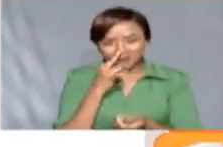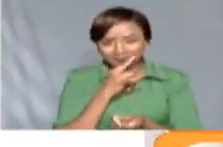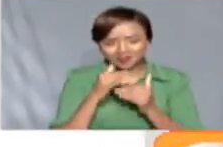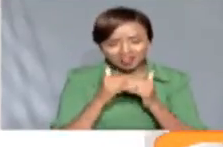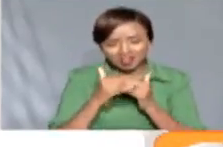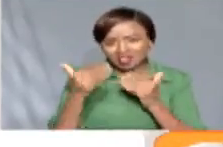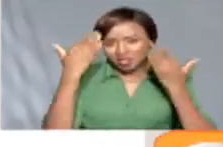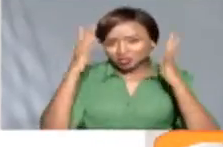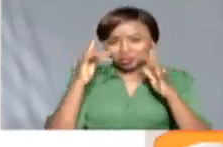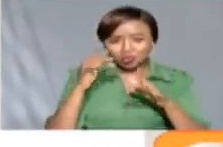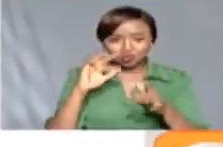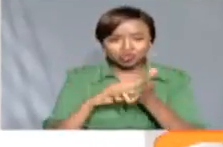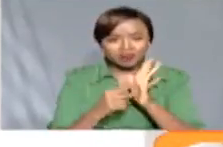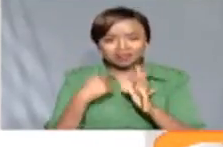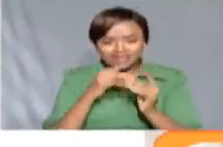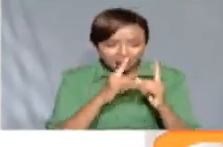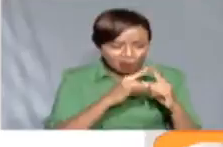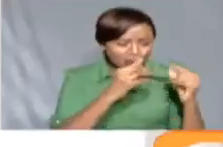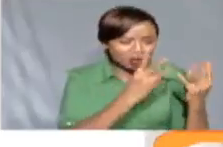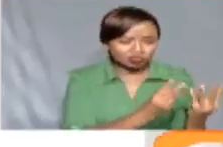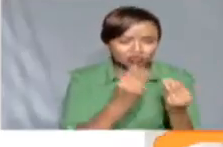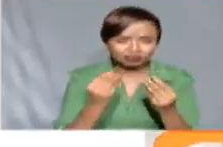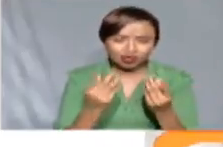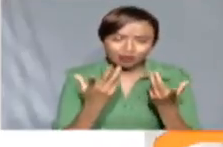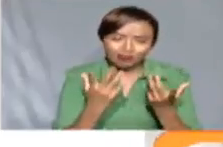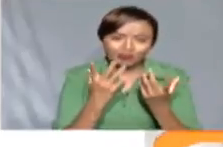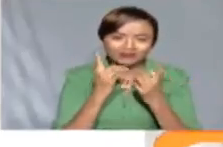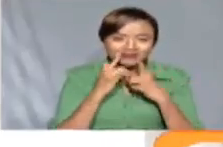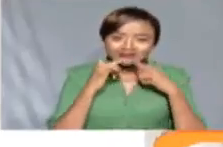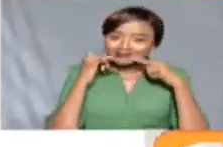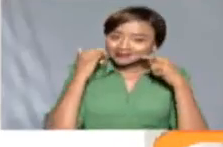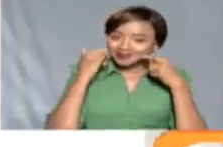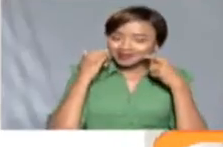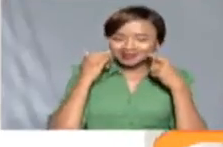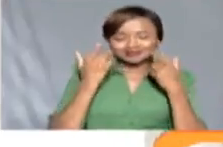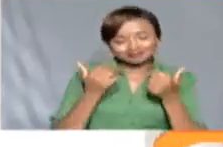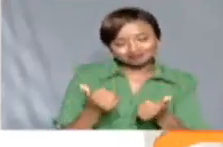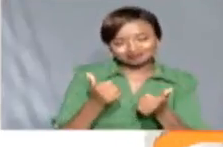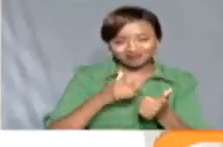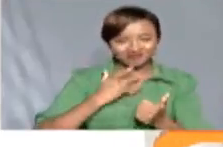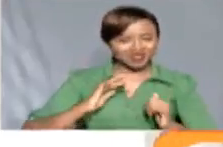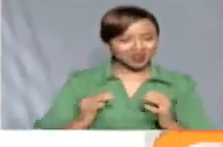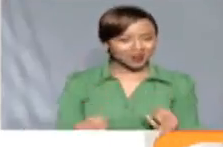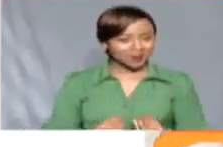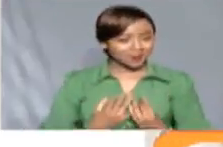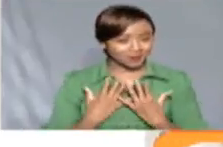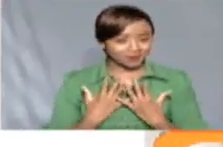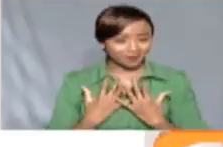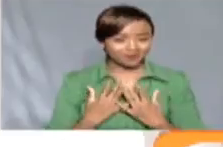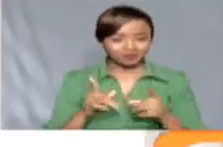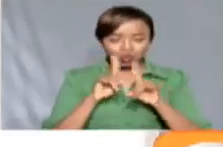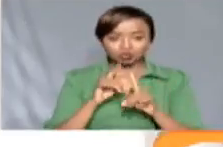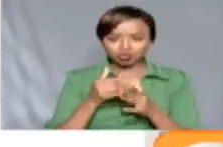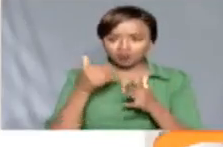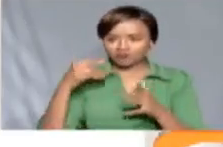that even a smile or a kind word calls for celebration. So in responding to my question, at Kim Jobil